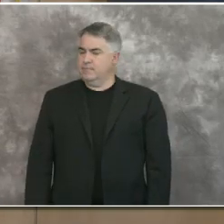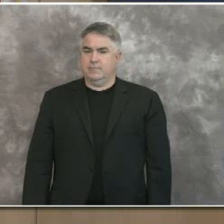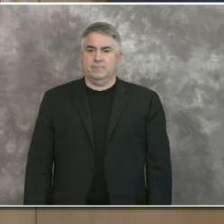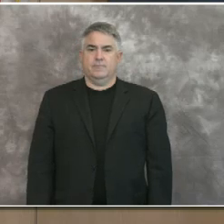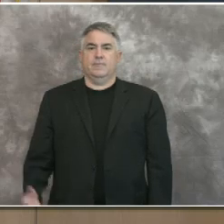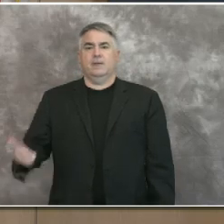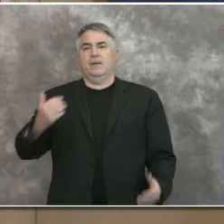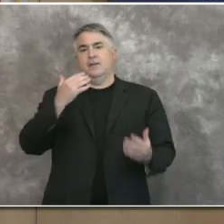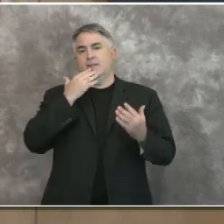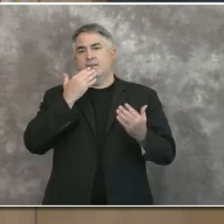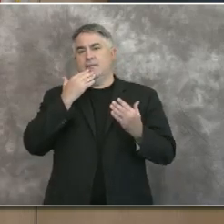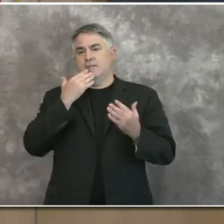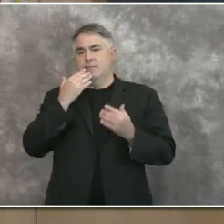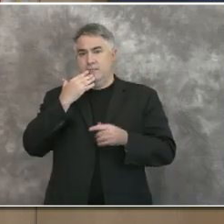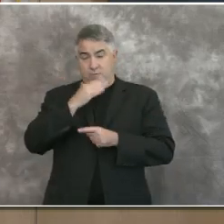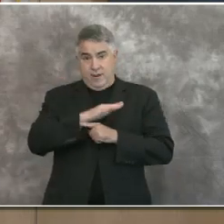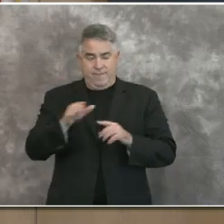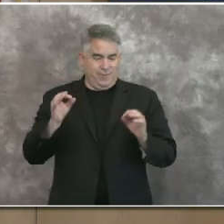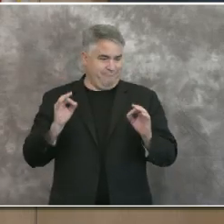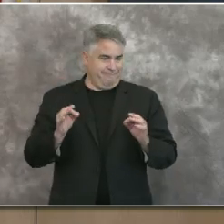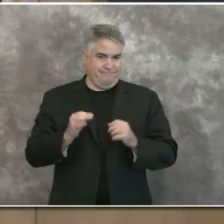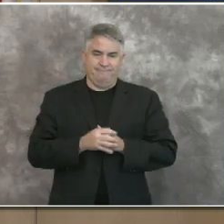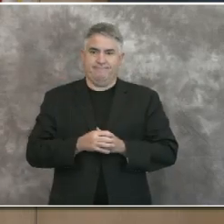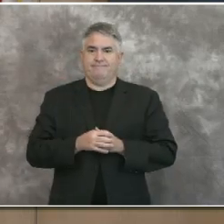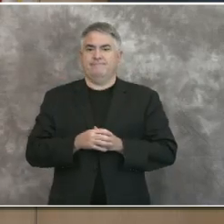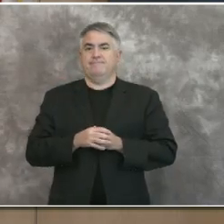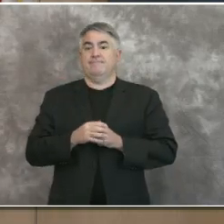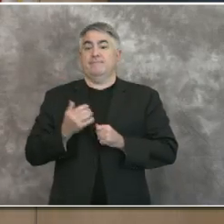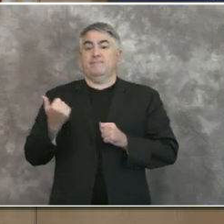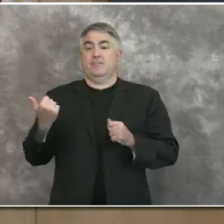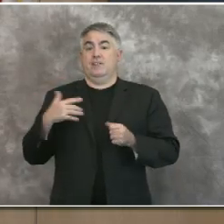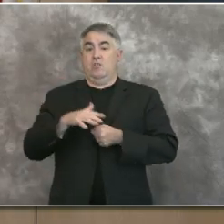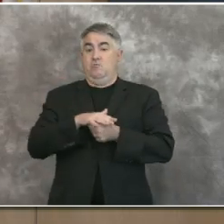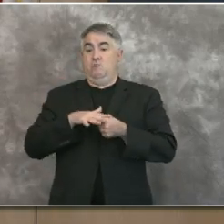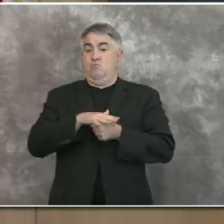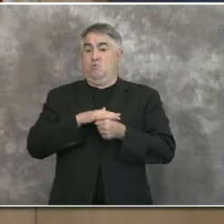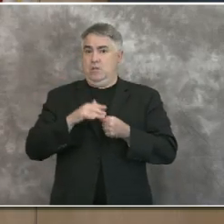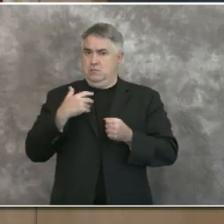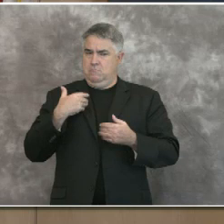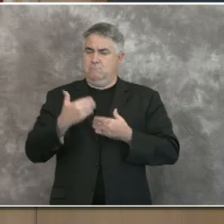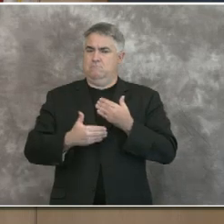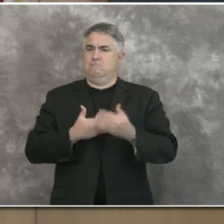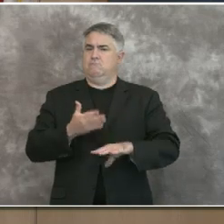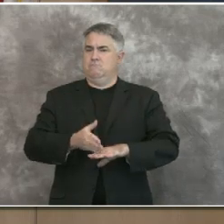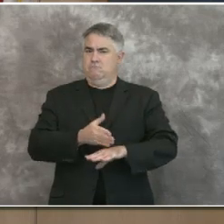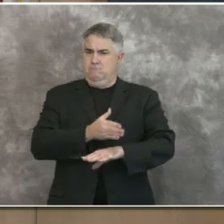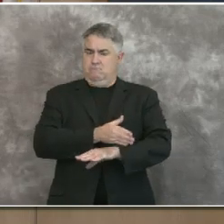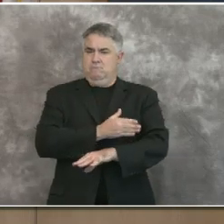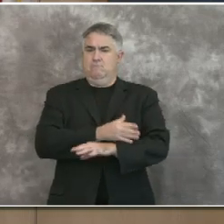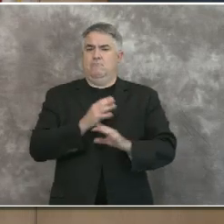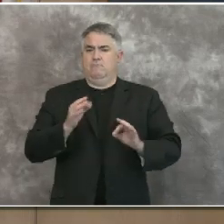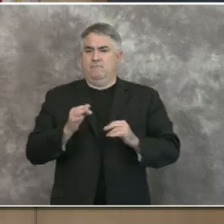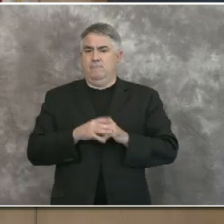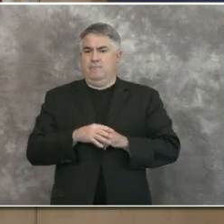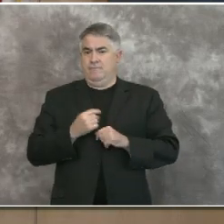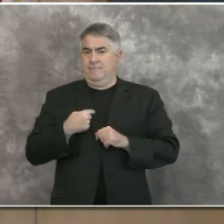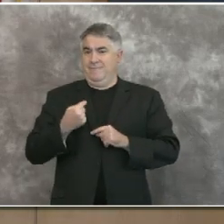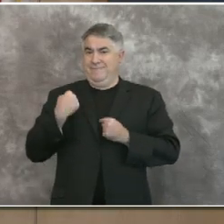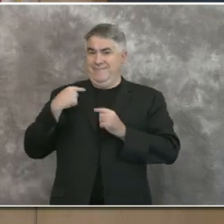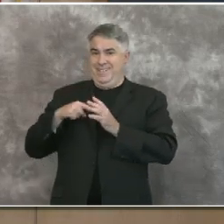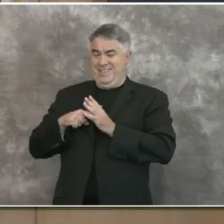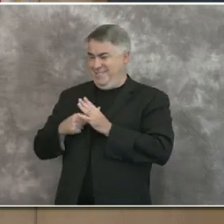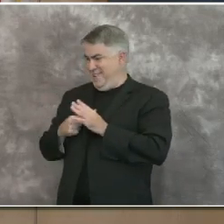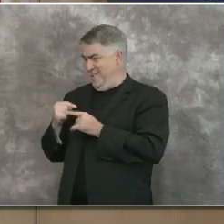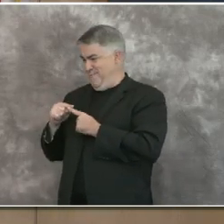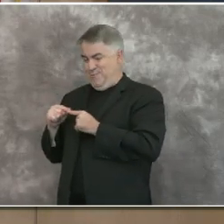Thank you, and good afternoon. As a region, we have made great progress. When you look back on where we were at the beginning of this and you look at where